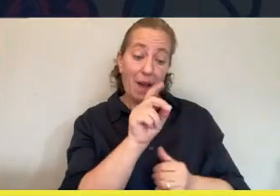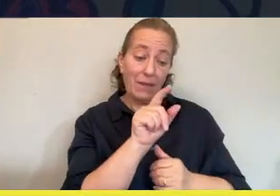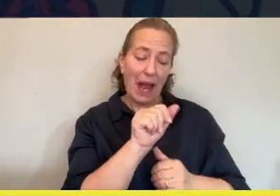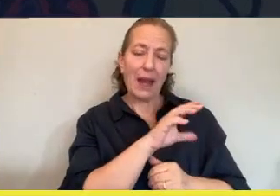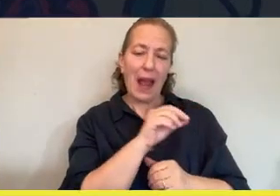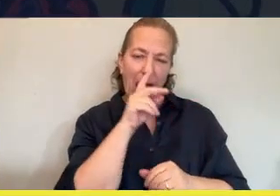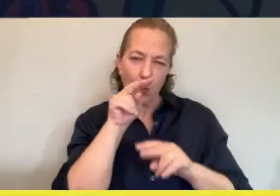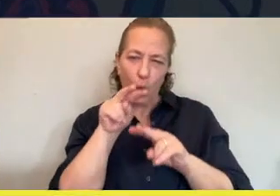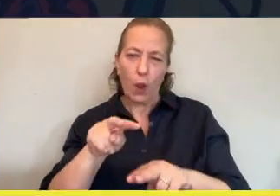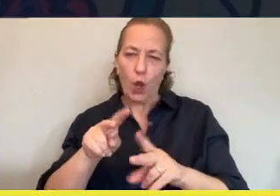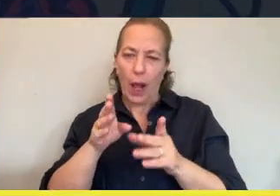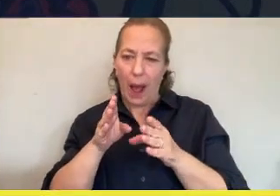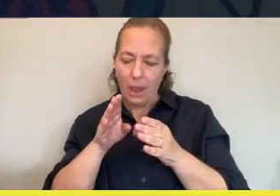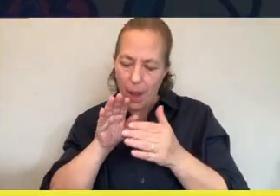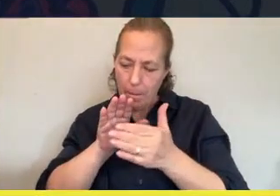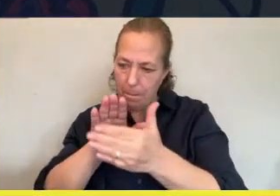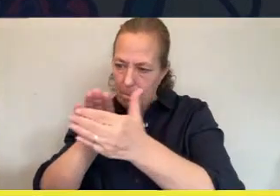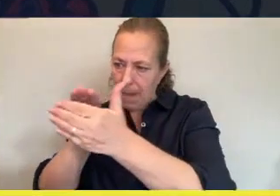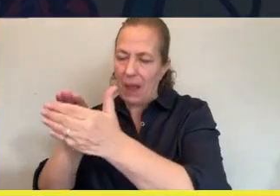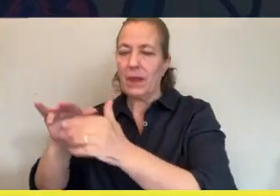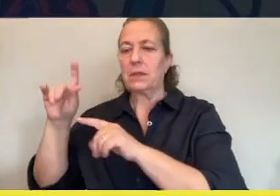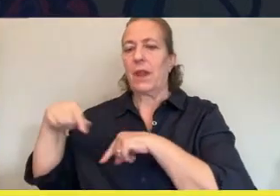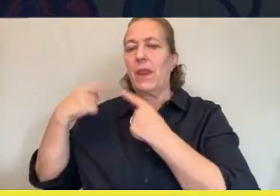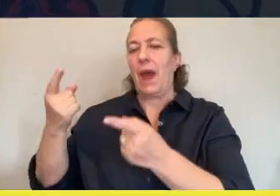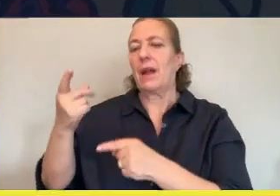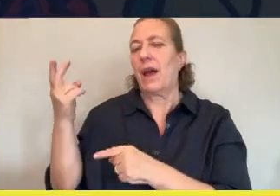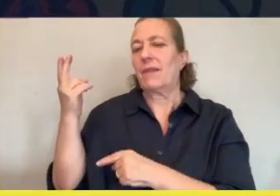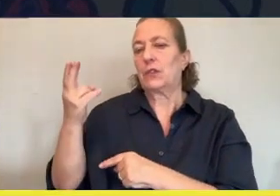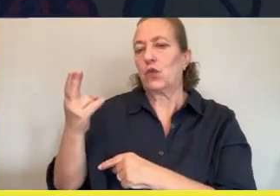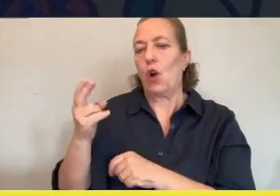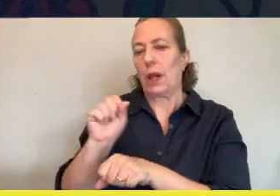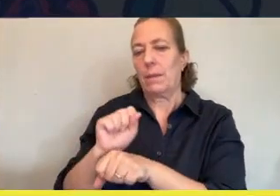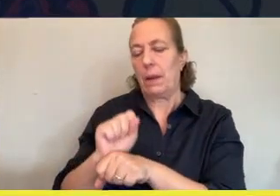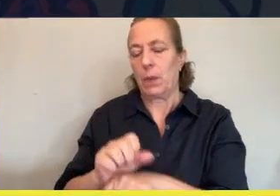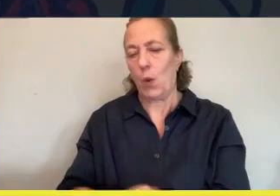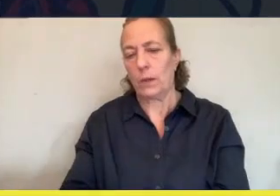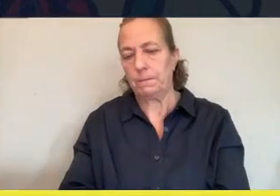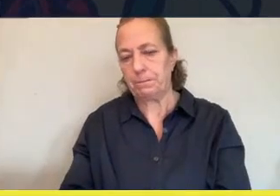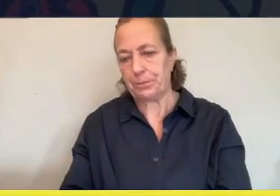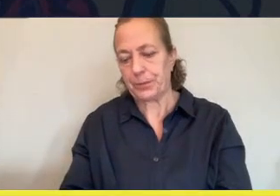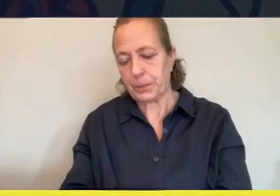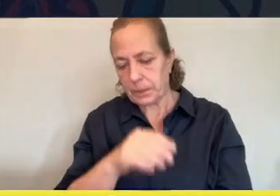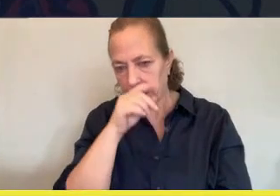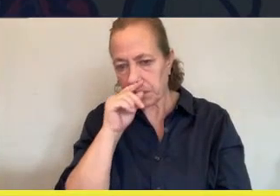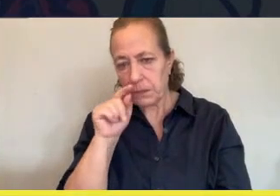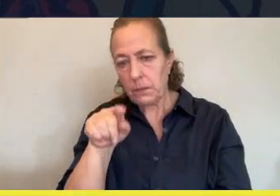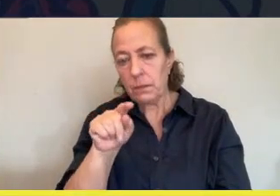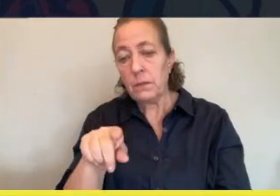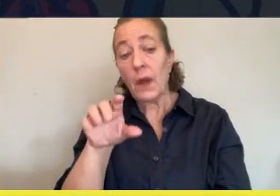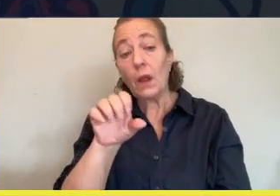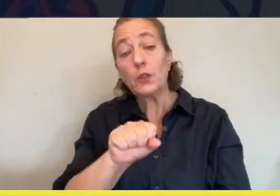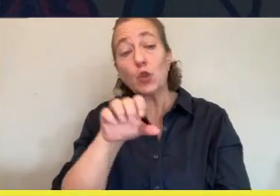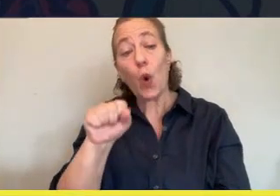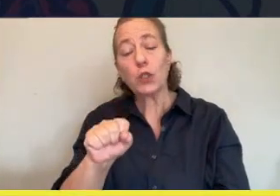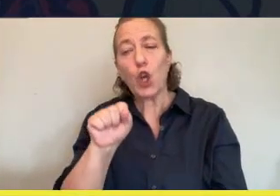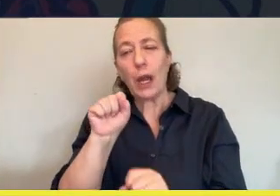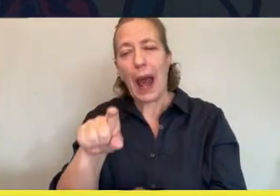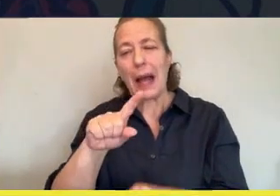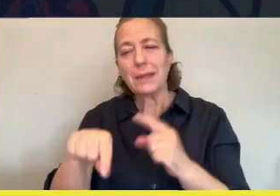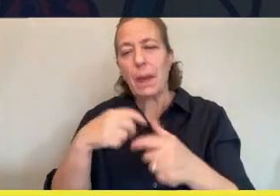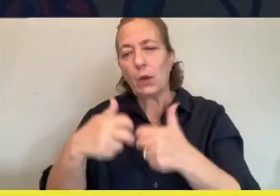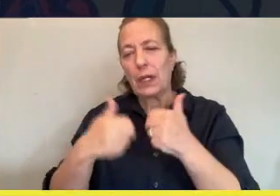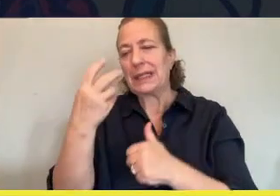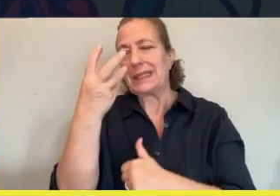have historically been employed. The short set asks about difficulties in 6 basic domains